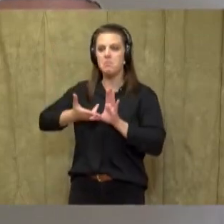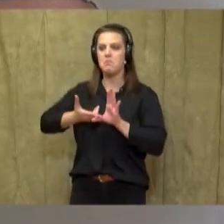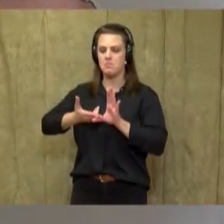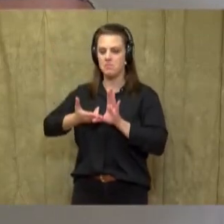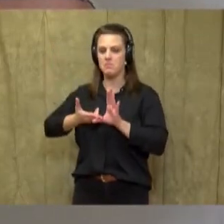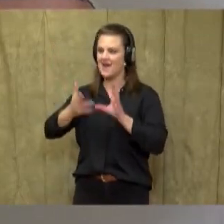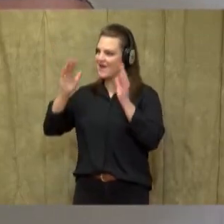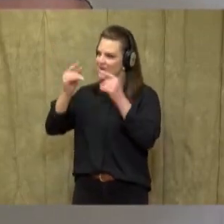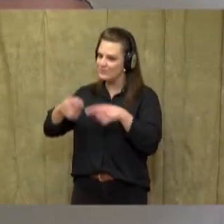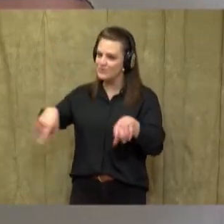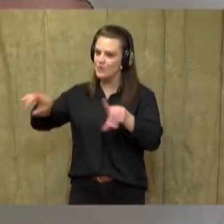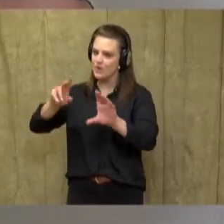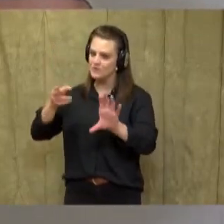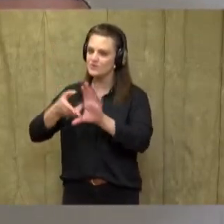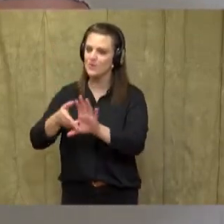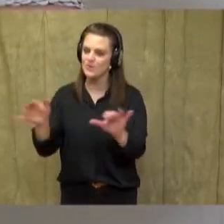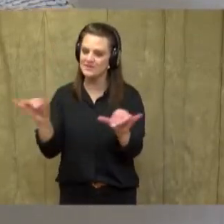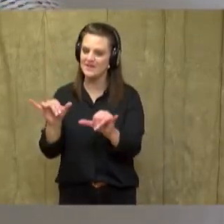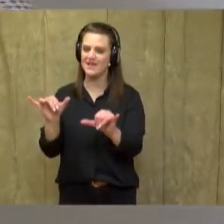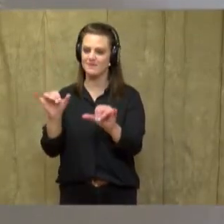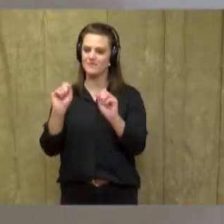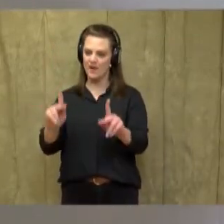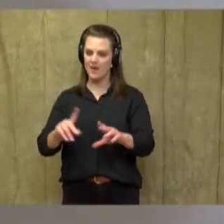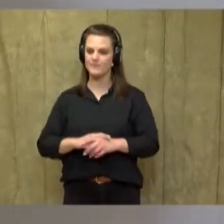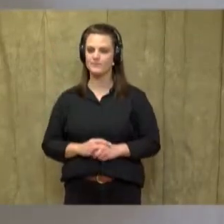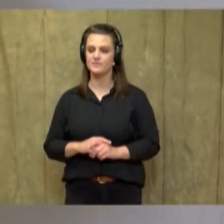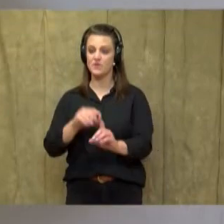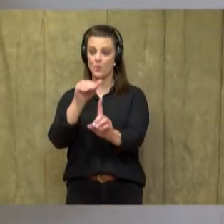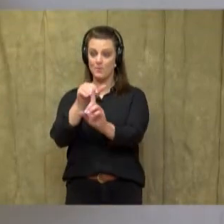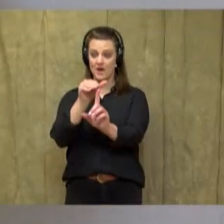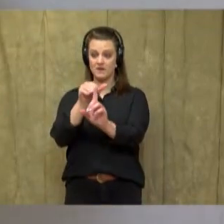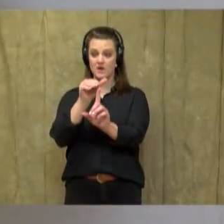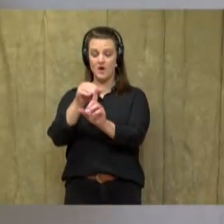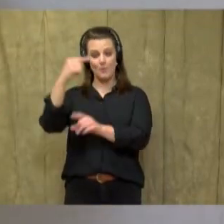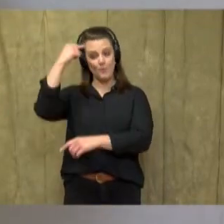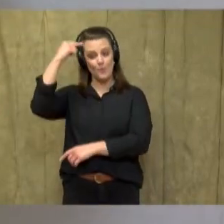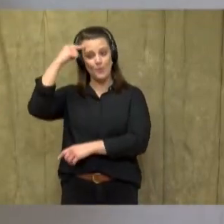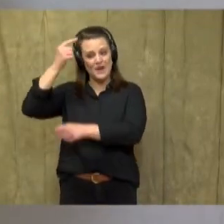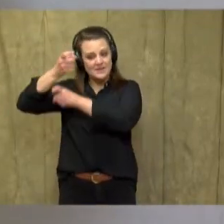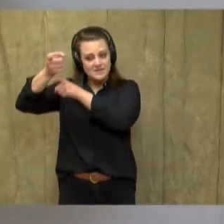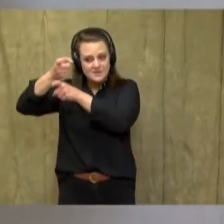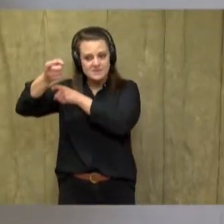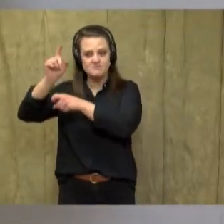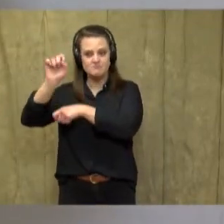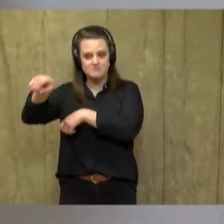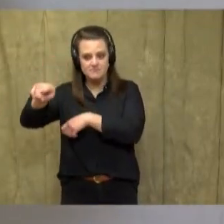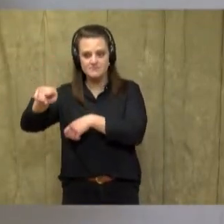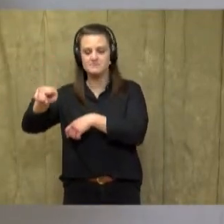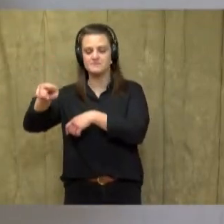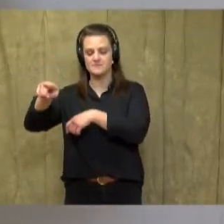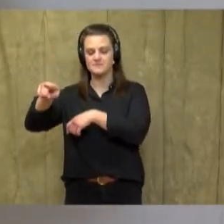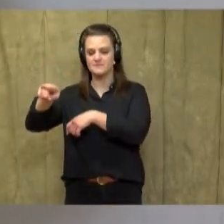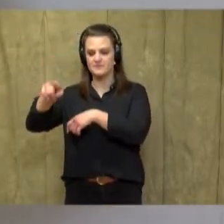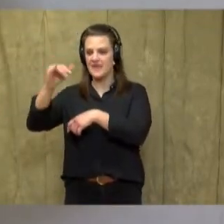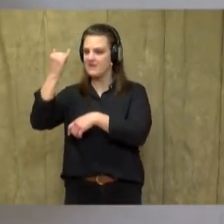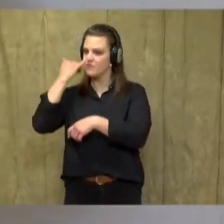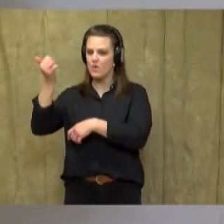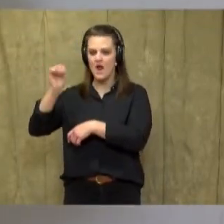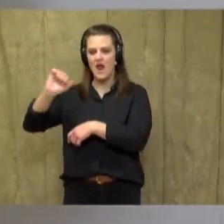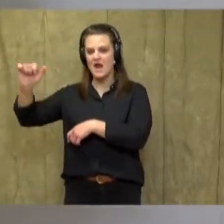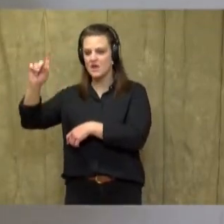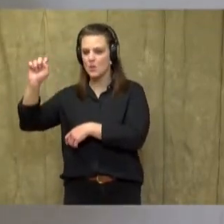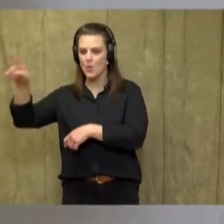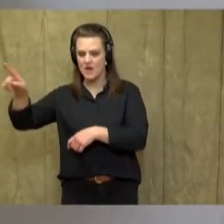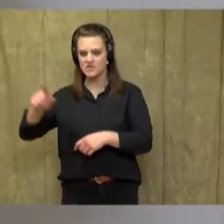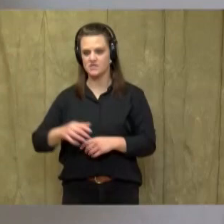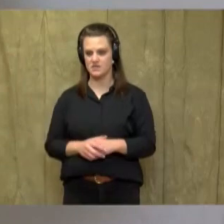hope you'll join us on Monday too, okay? As a reminder, if you have any brain teasers you want me to put out there on TV, or if you have any